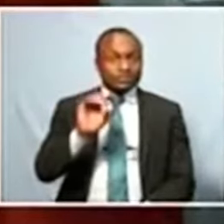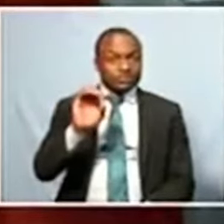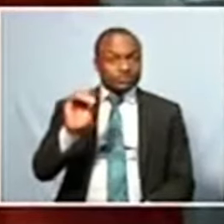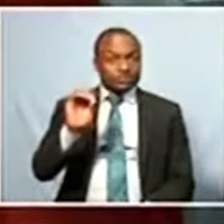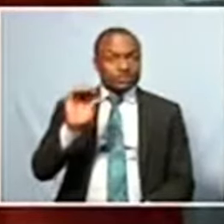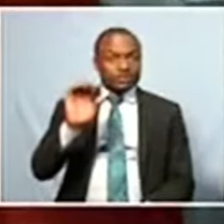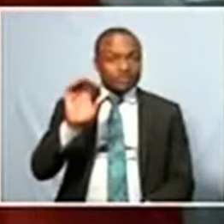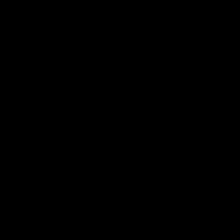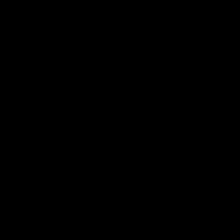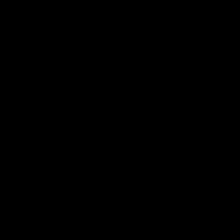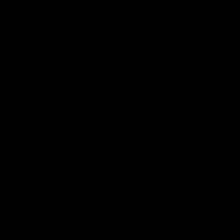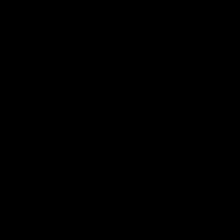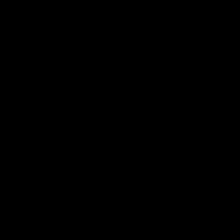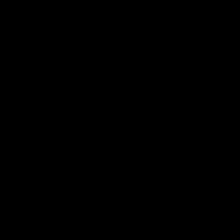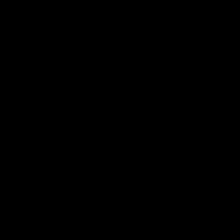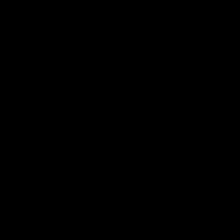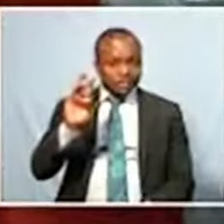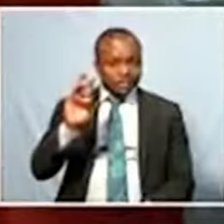Freedom Fighters,